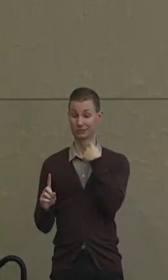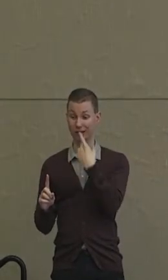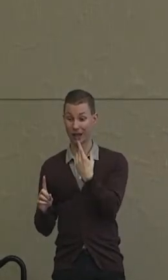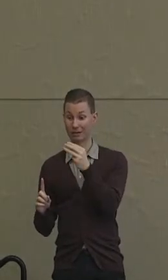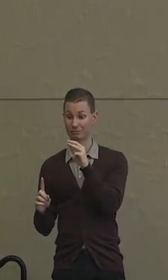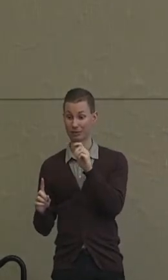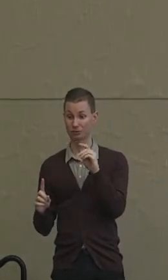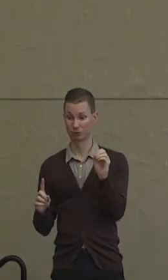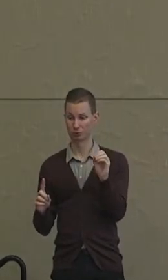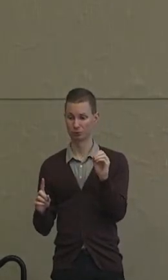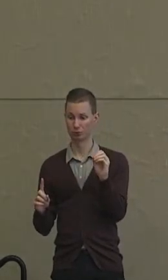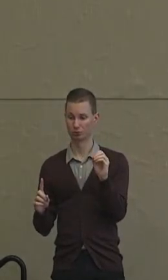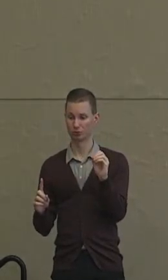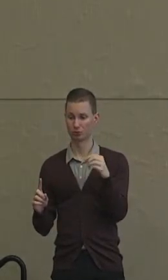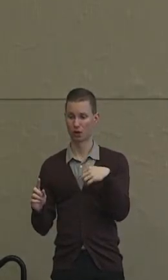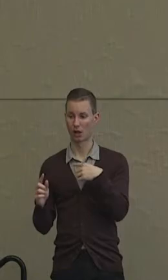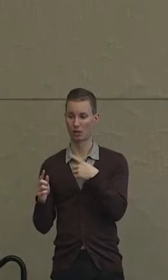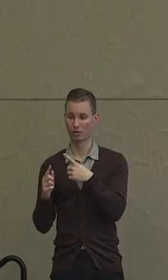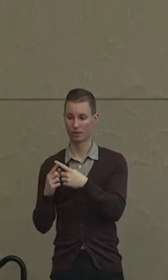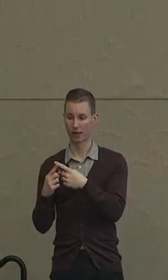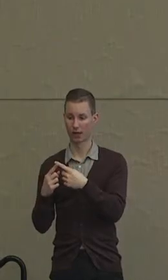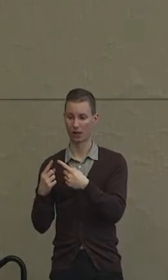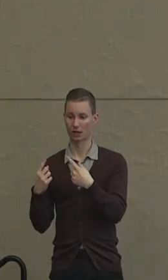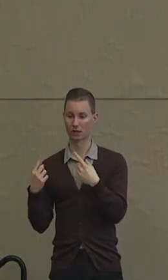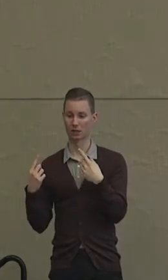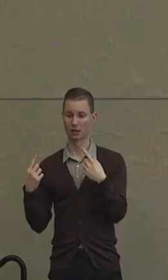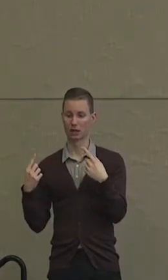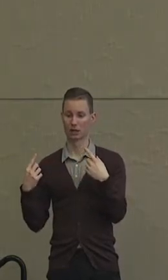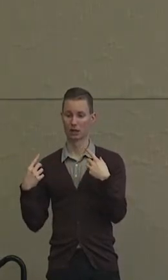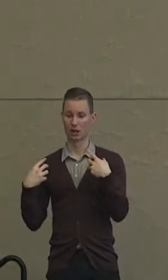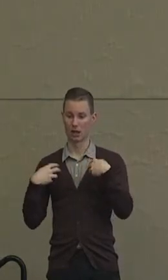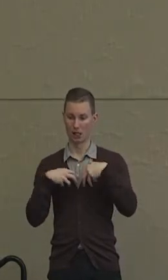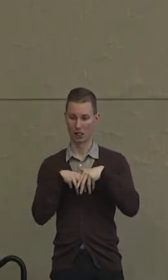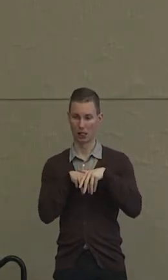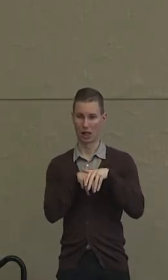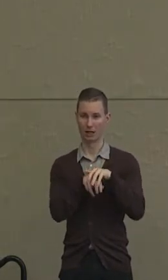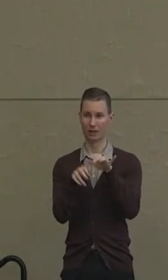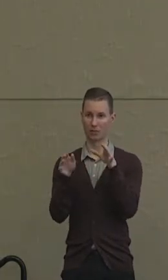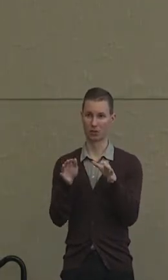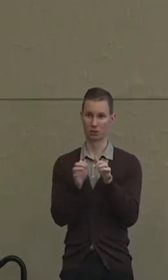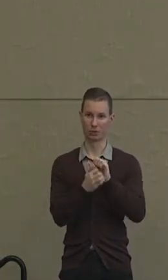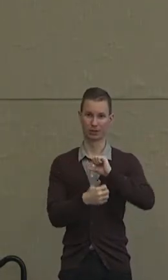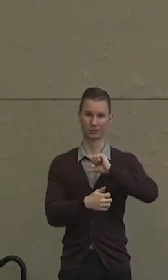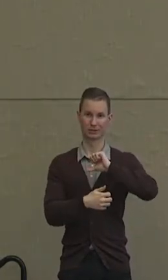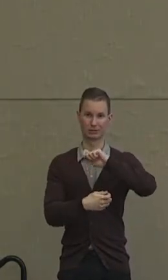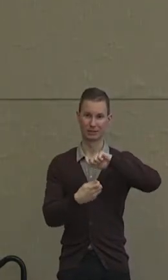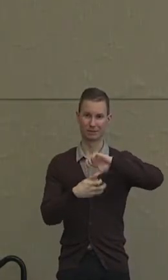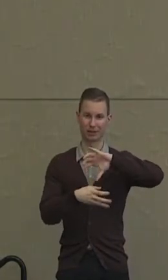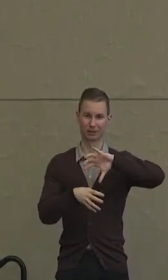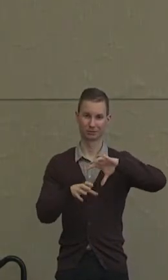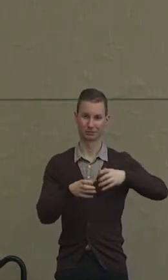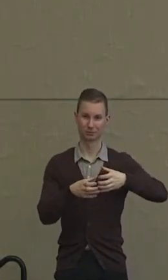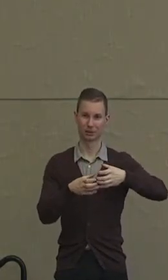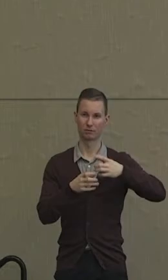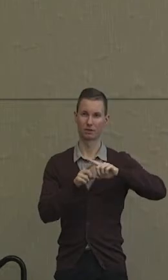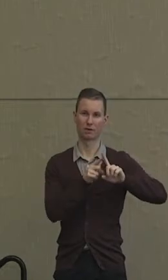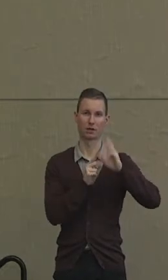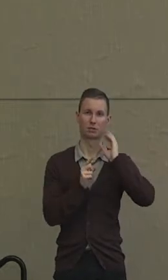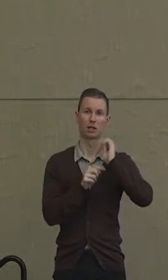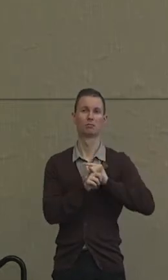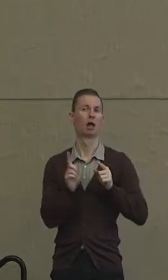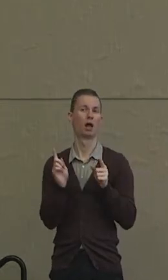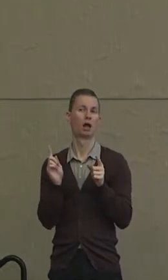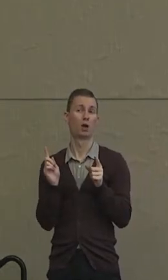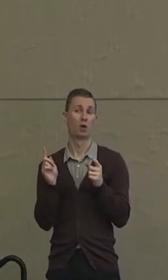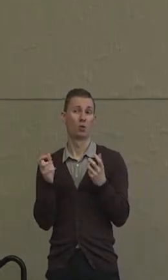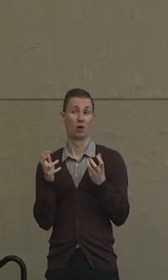and aligning oneself, right, therefore, mm-hmm, with a set of experiences. Mm-hmm. What it doesn't do is talk